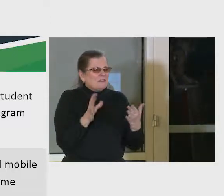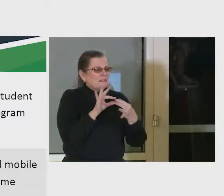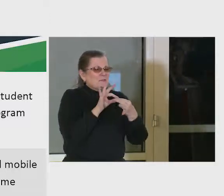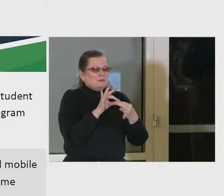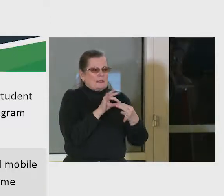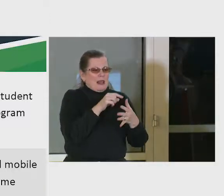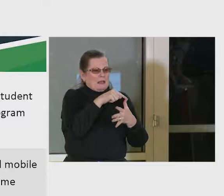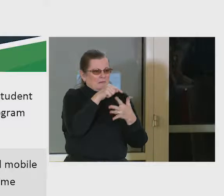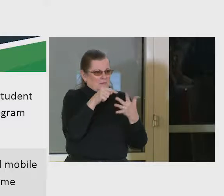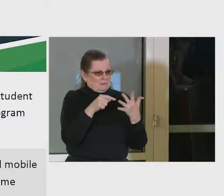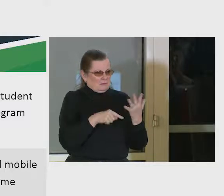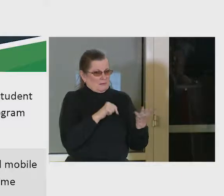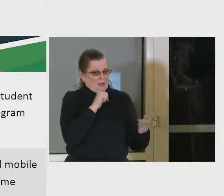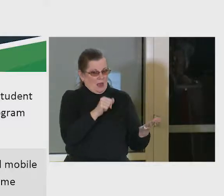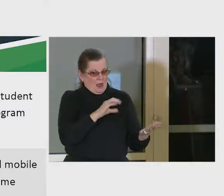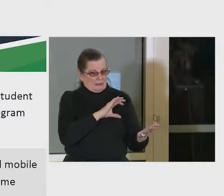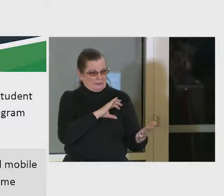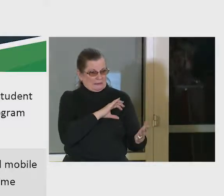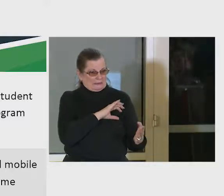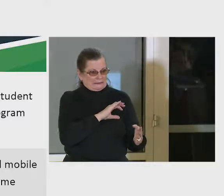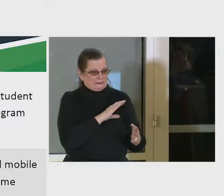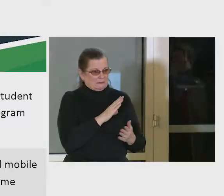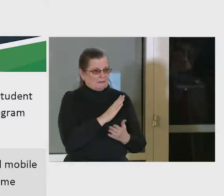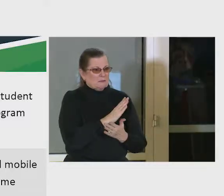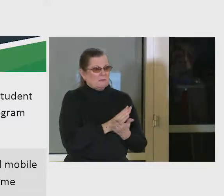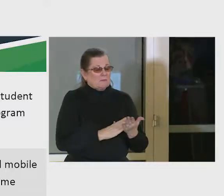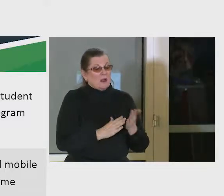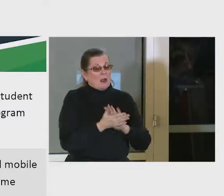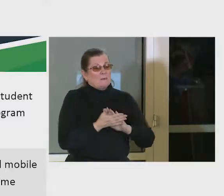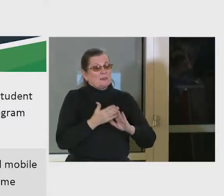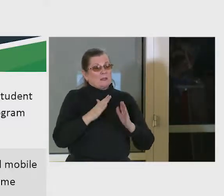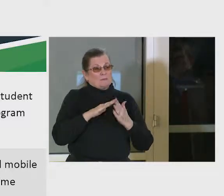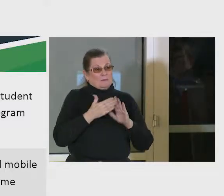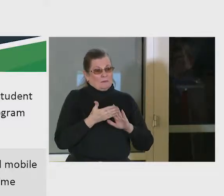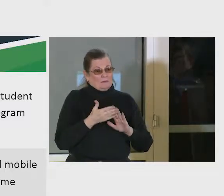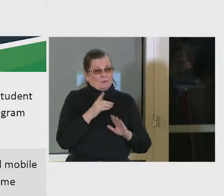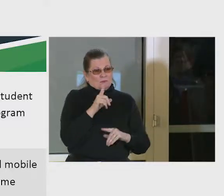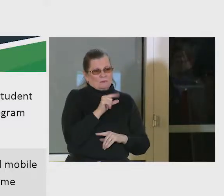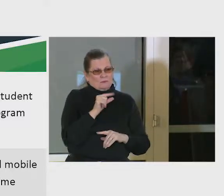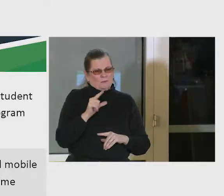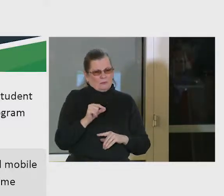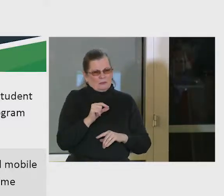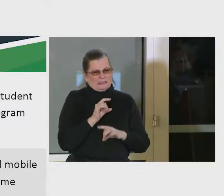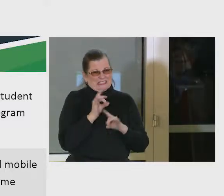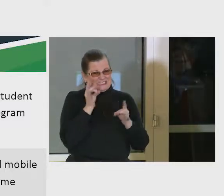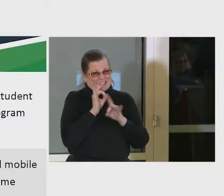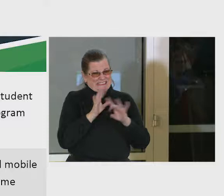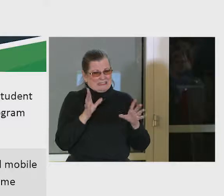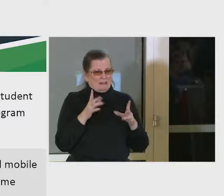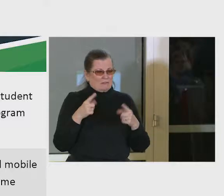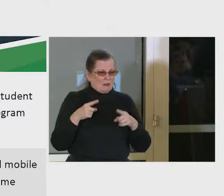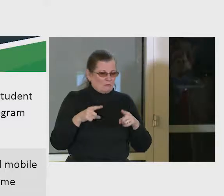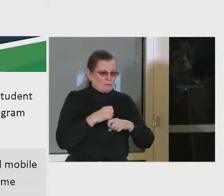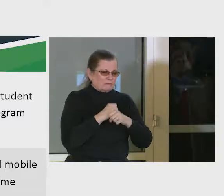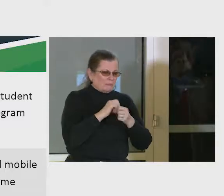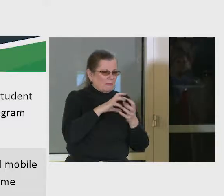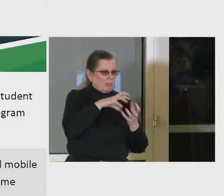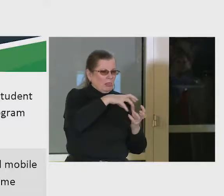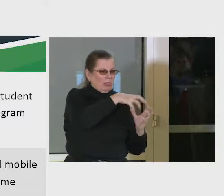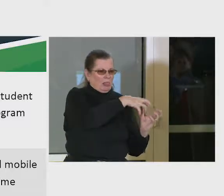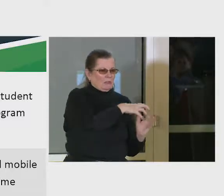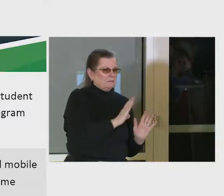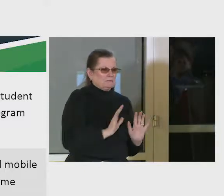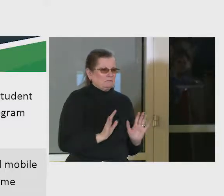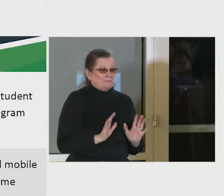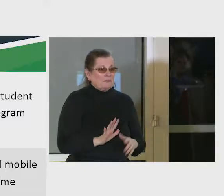for community-based grants to support violence interruption in our neighborhoods, another $575,000